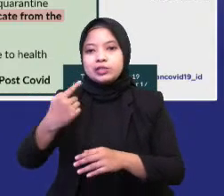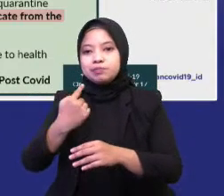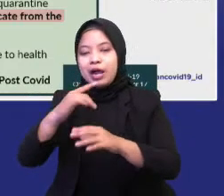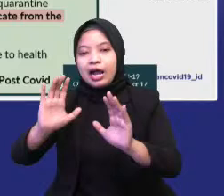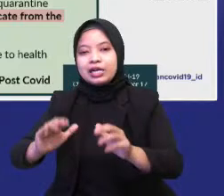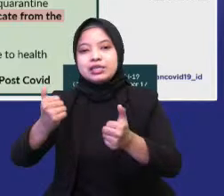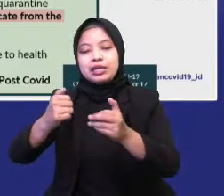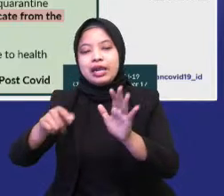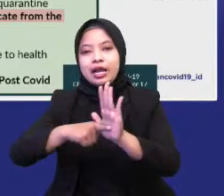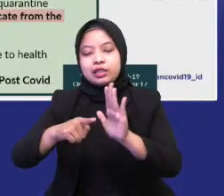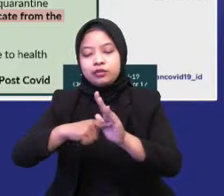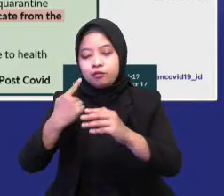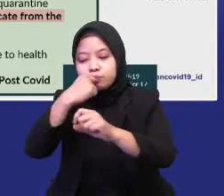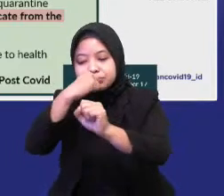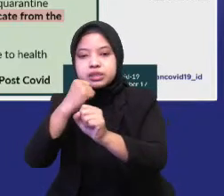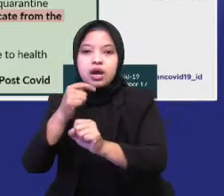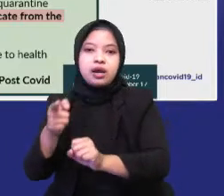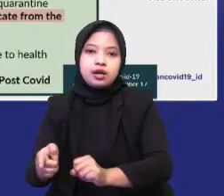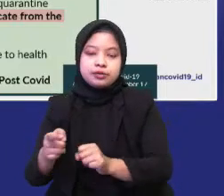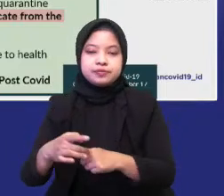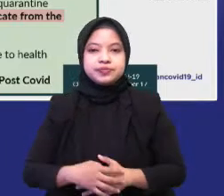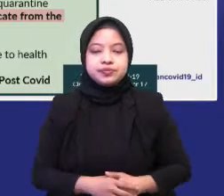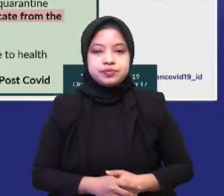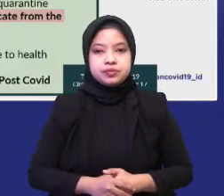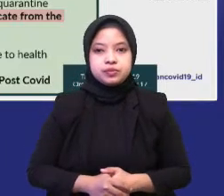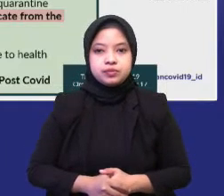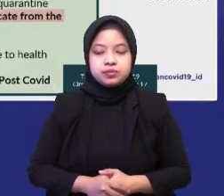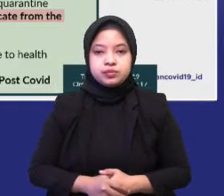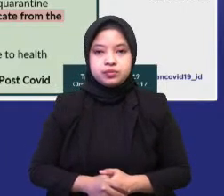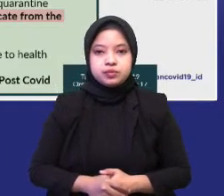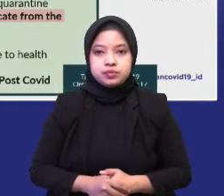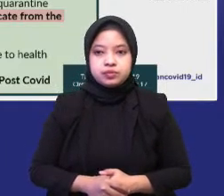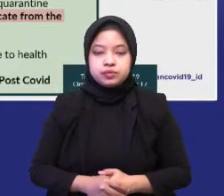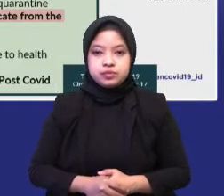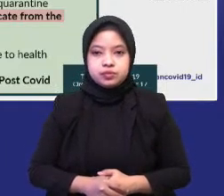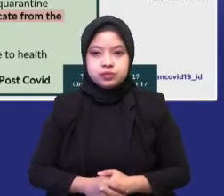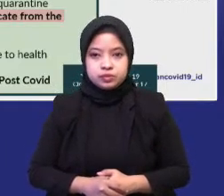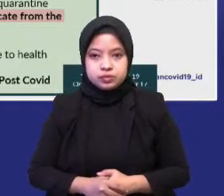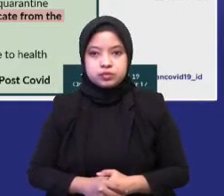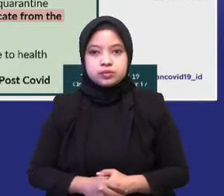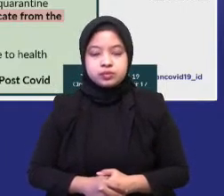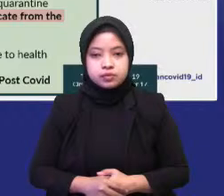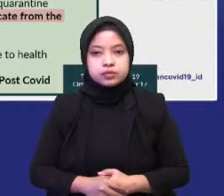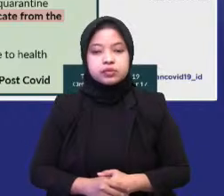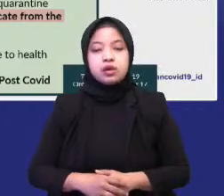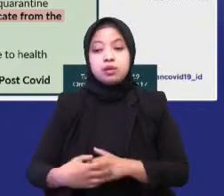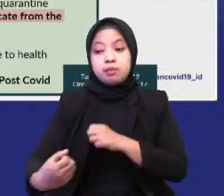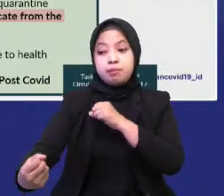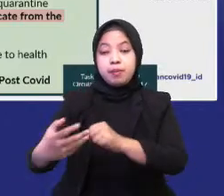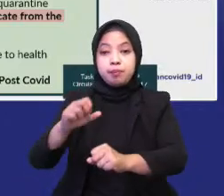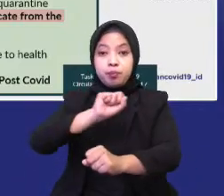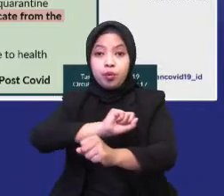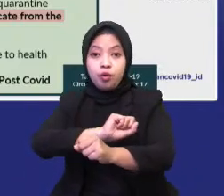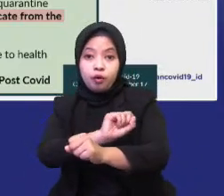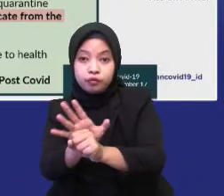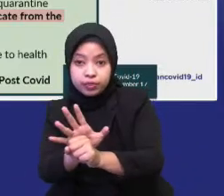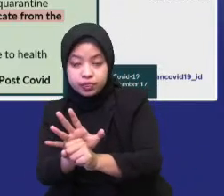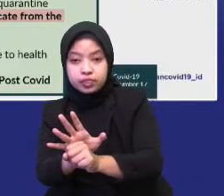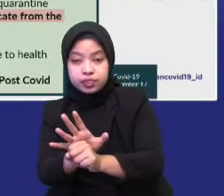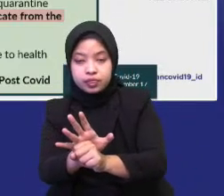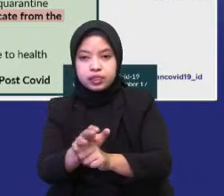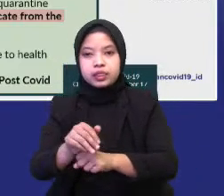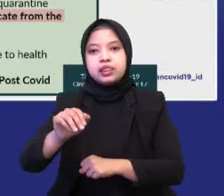results. Meanwhile, foreign travelers who have been confirmed positive for COVID-19 in the last 30